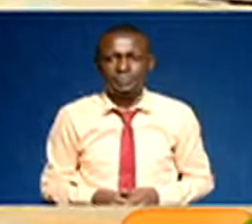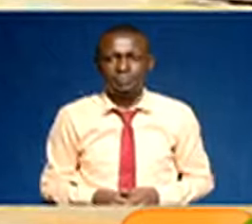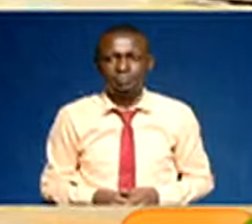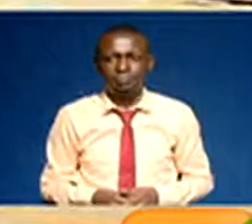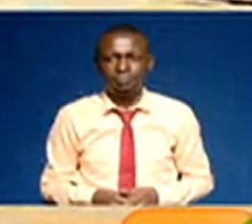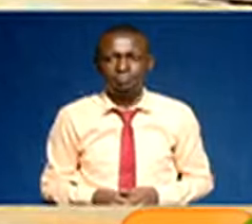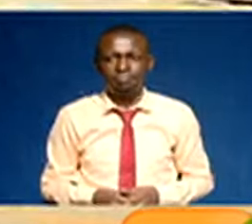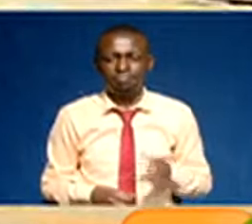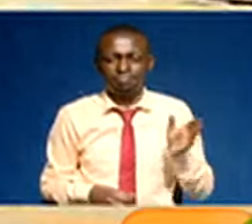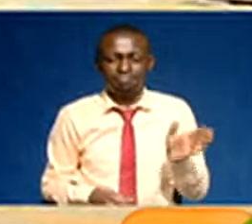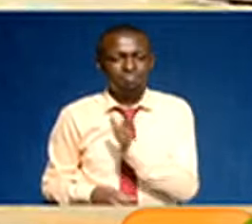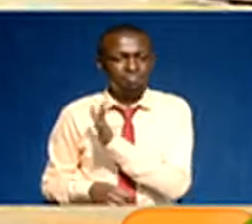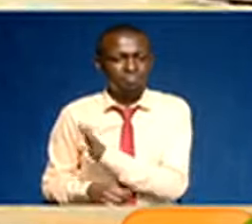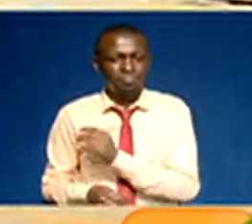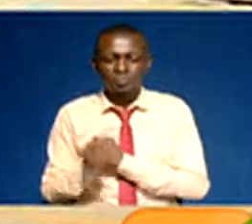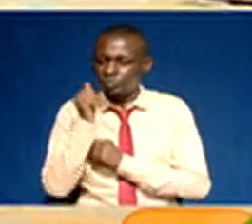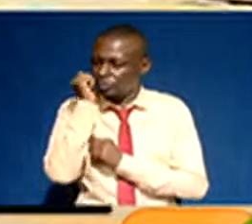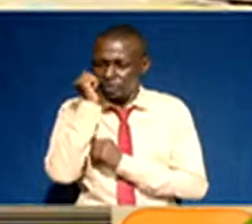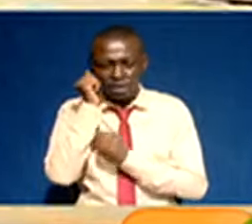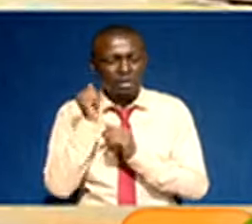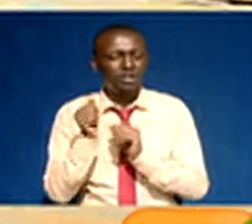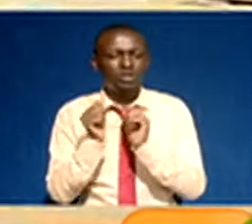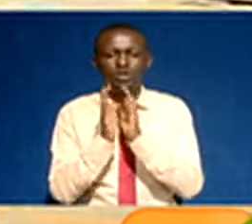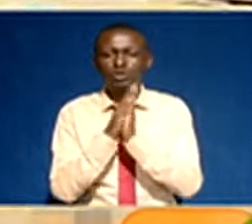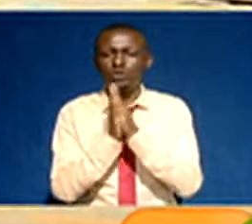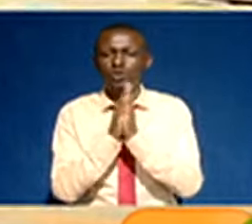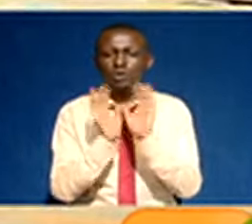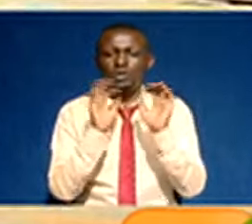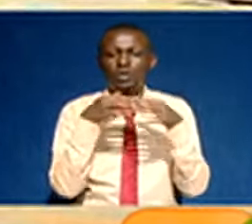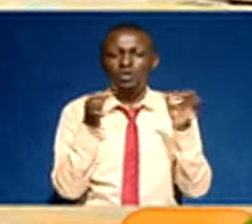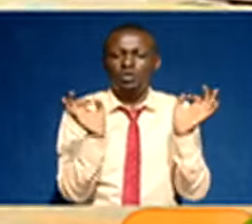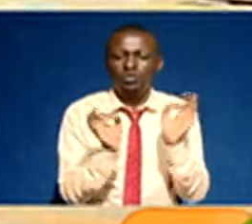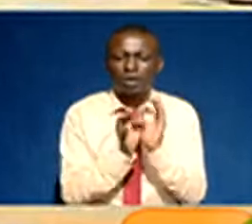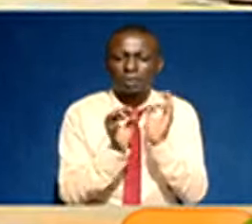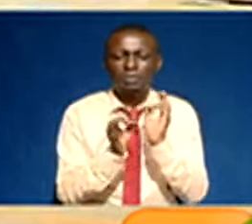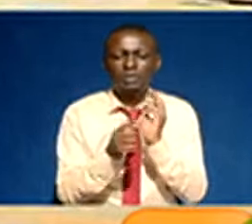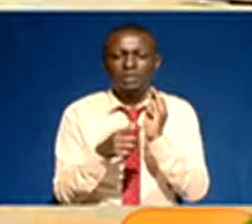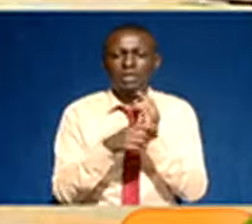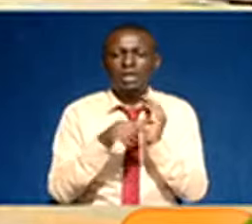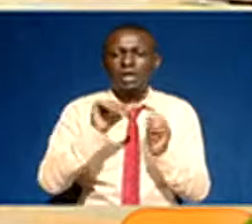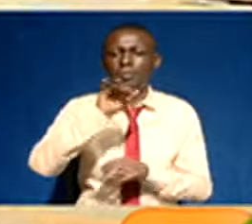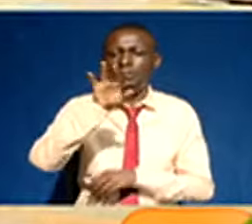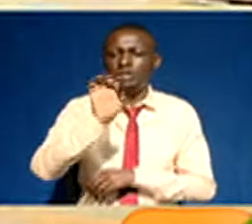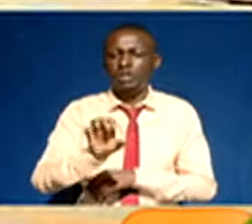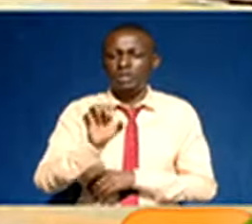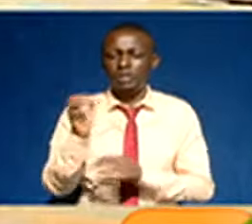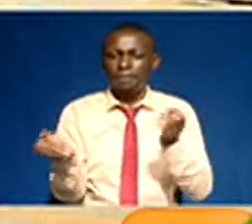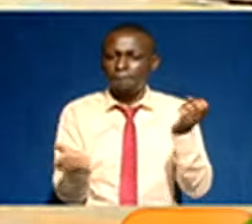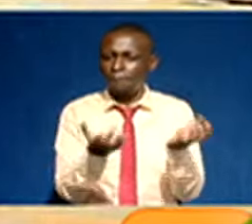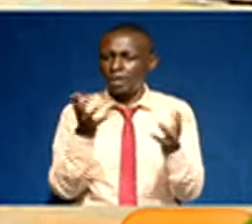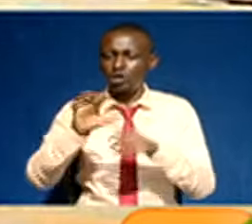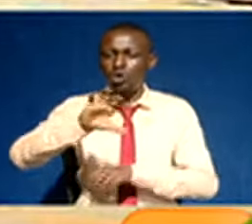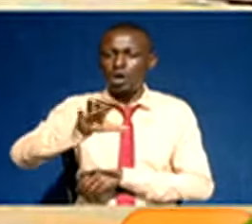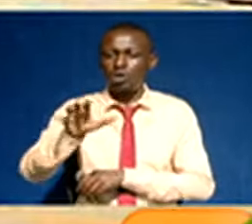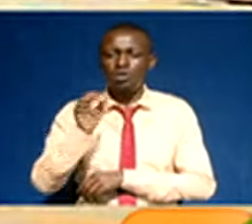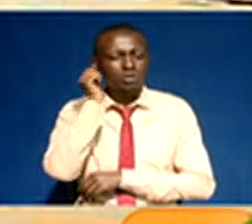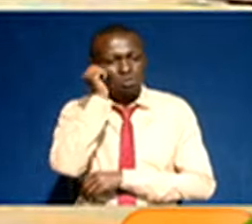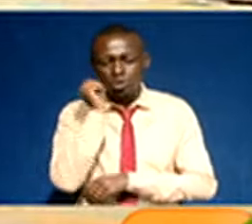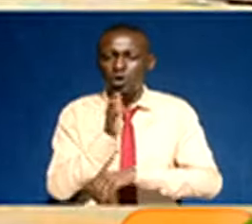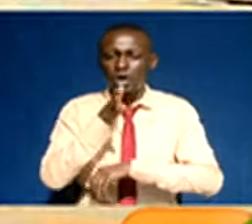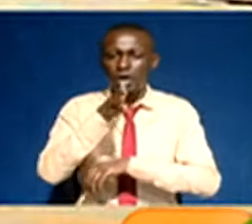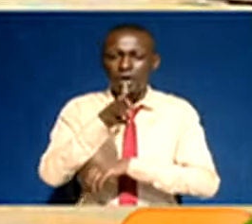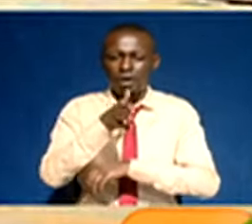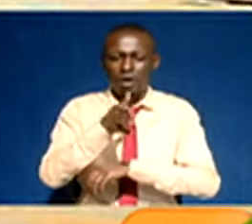On to a really sad story here. Now, the family of Jane Kekenyi in Ilchamas Ward in Baringo County has been plunged in mourning after four